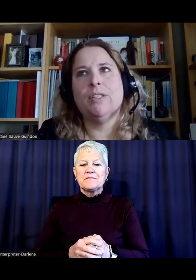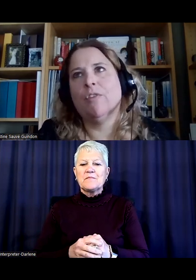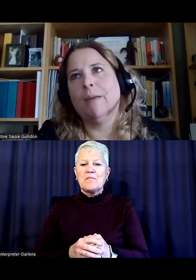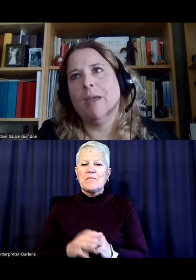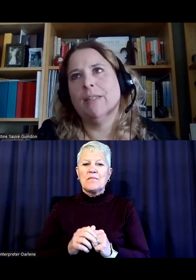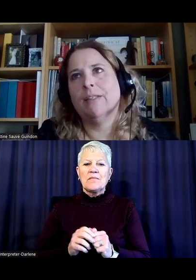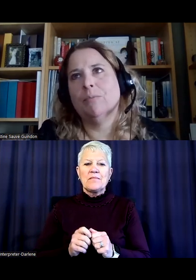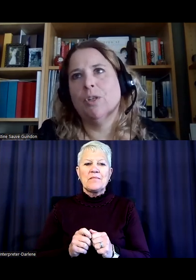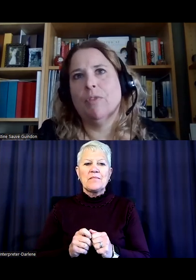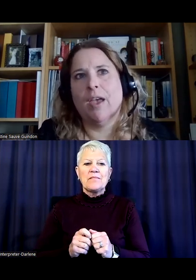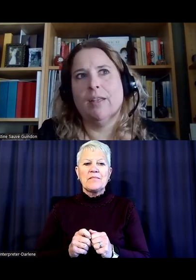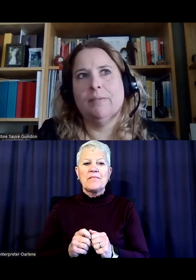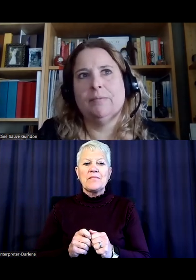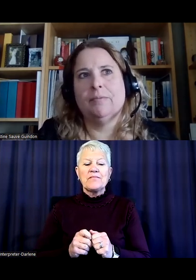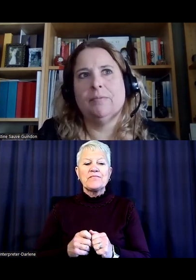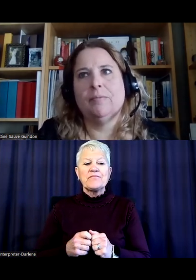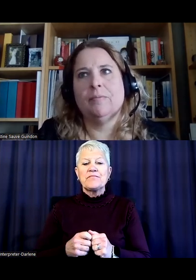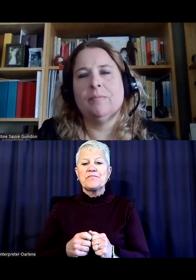The world is fragmented. We know that.